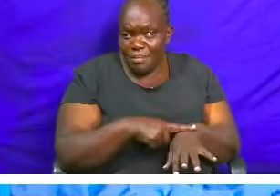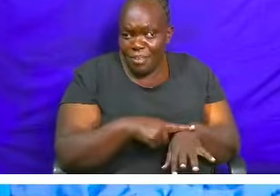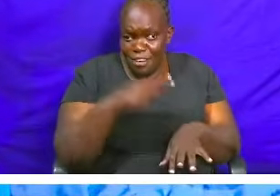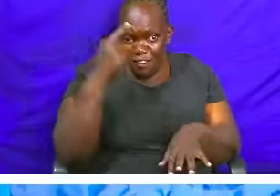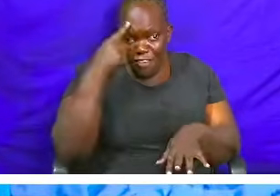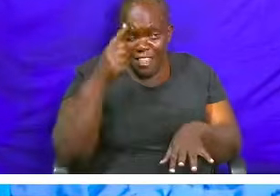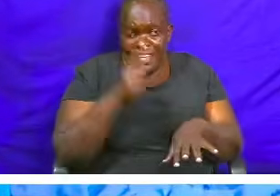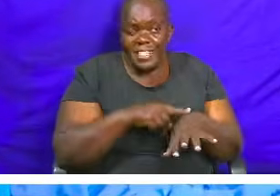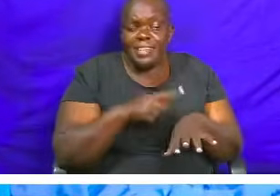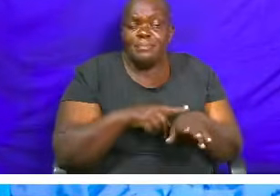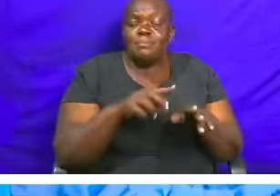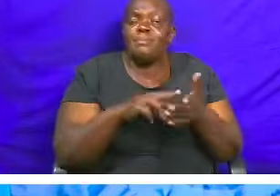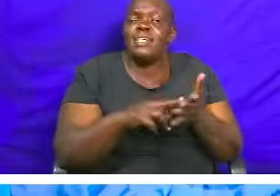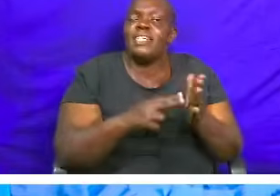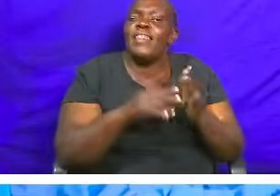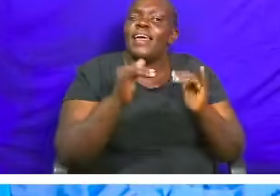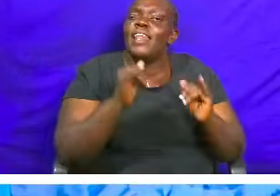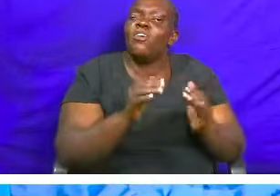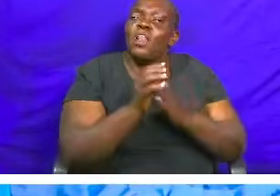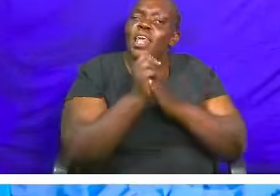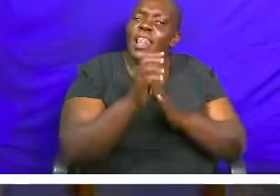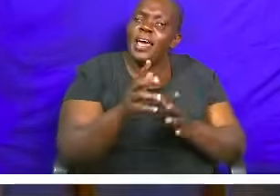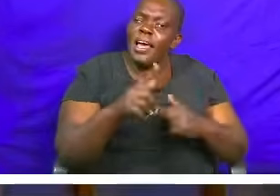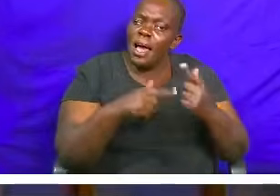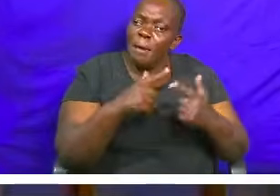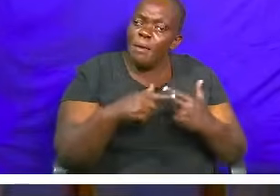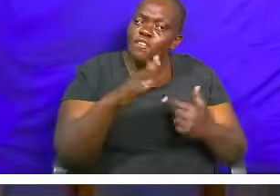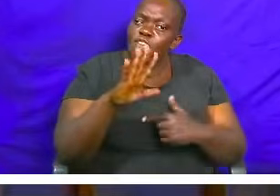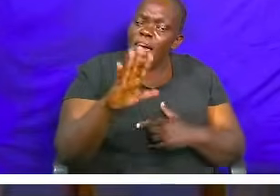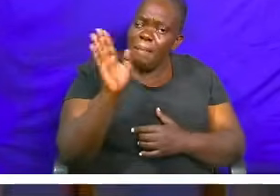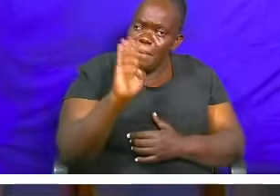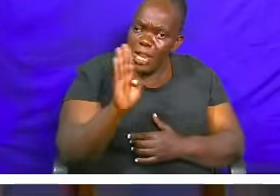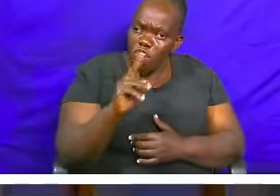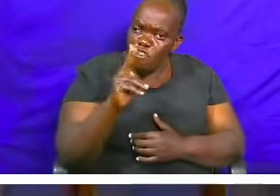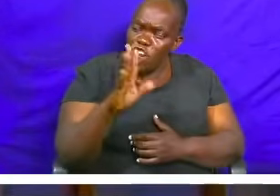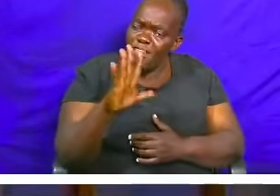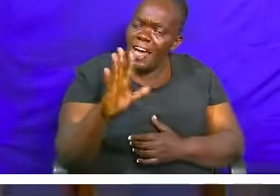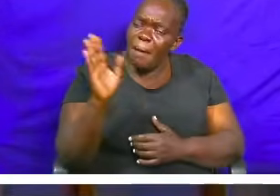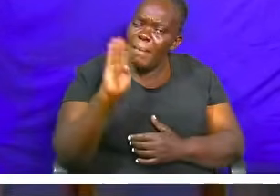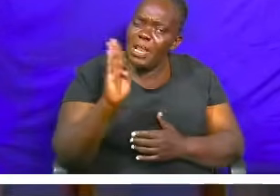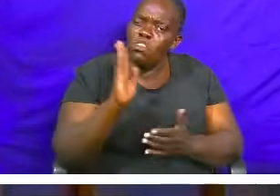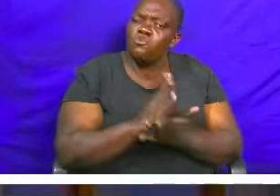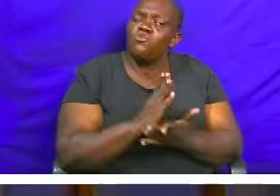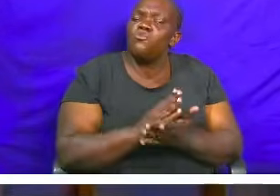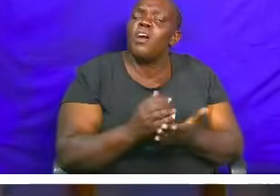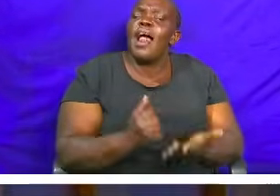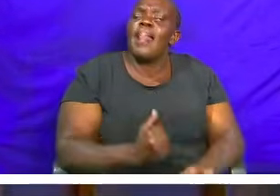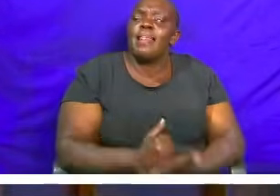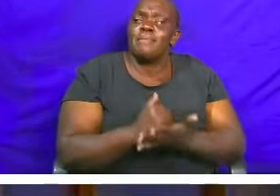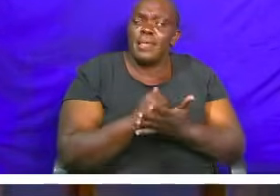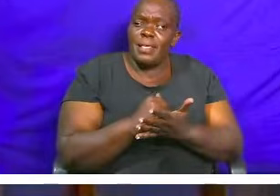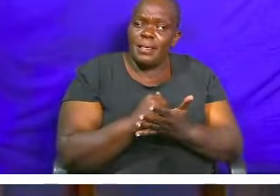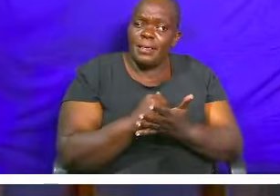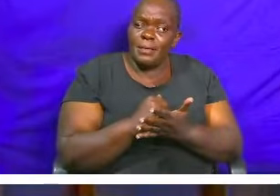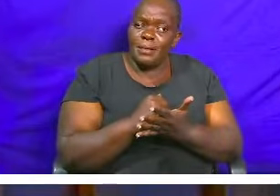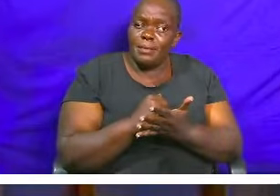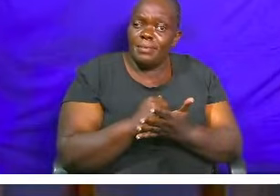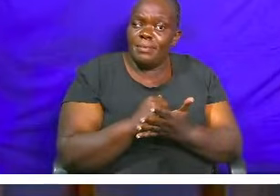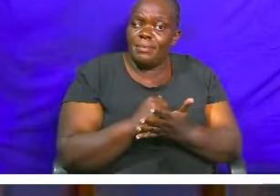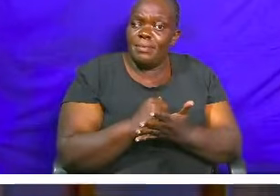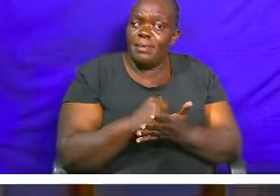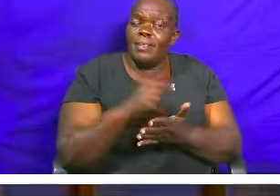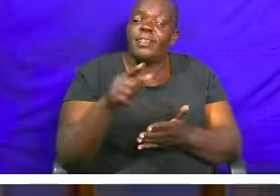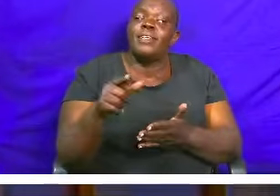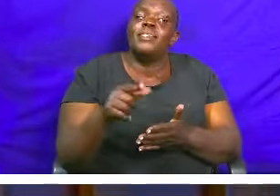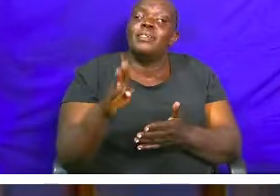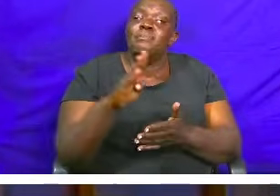new administration came, there was a bill of about 45 billion. 45 billion? That was pending. Quite unsustainable, yeah? In fact, that bill